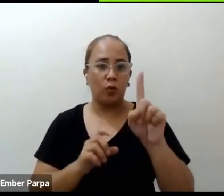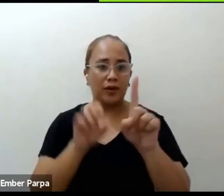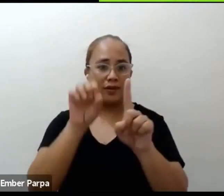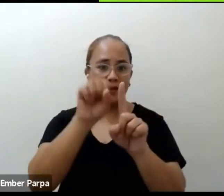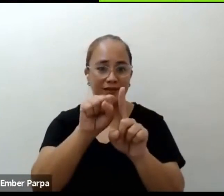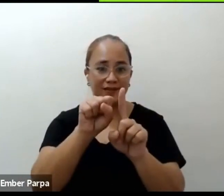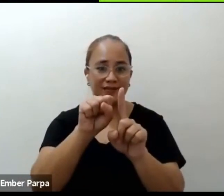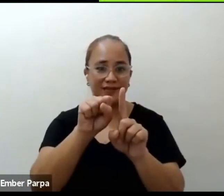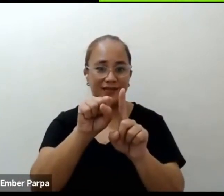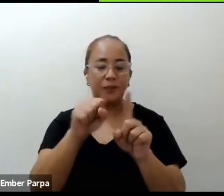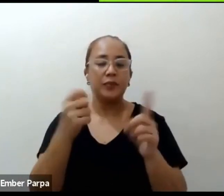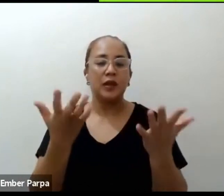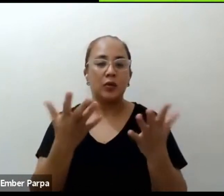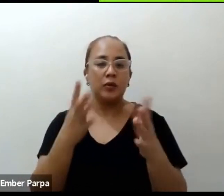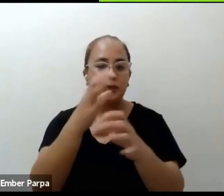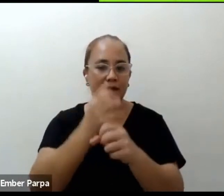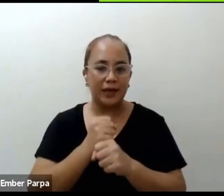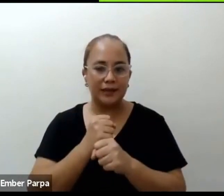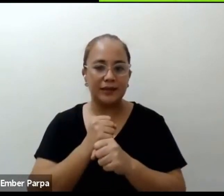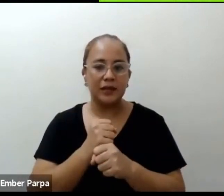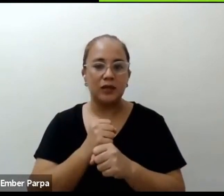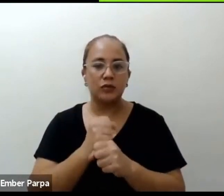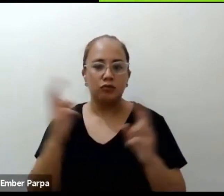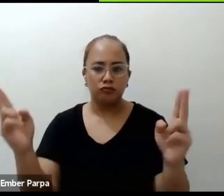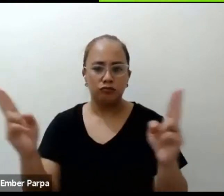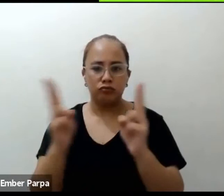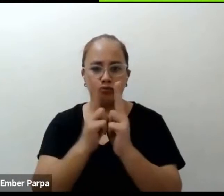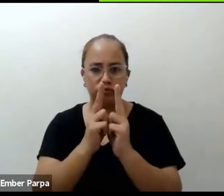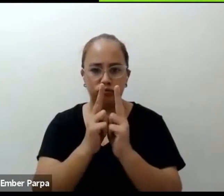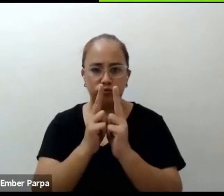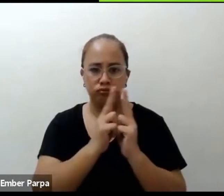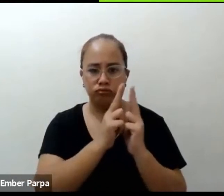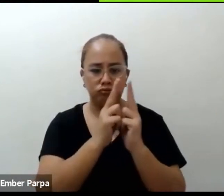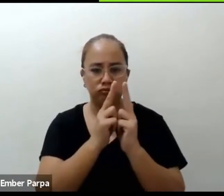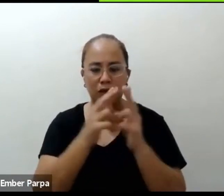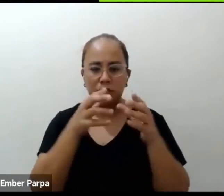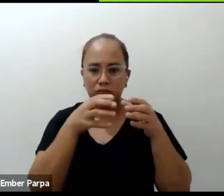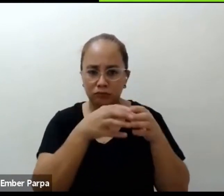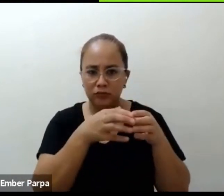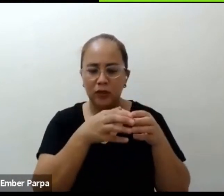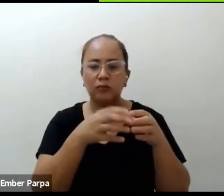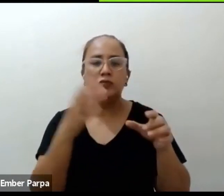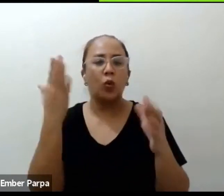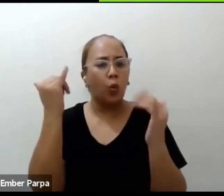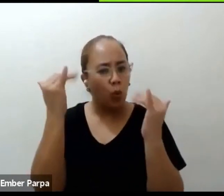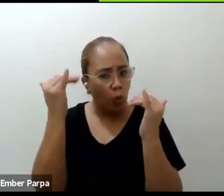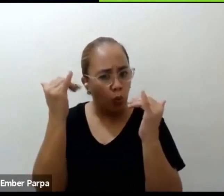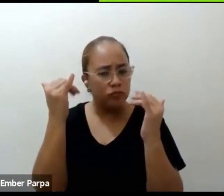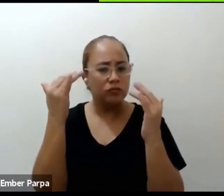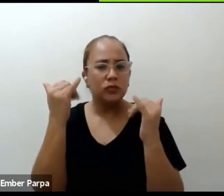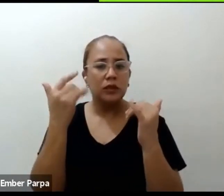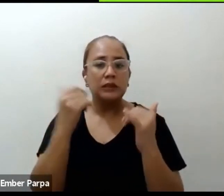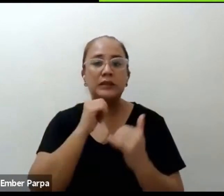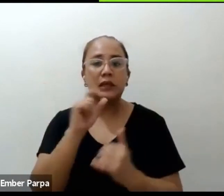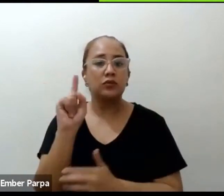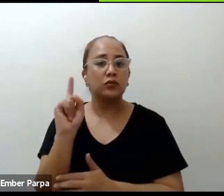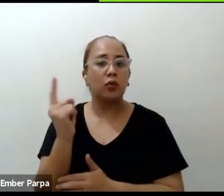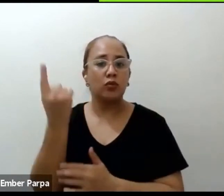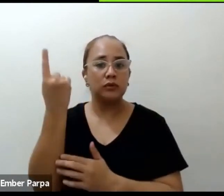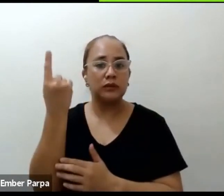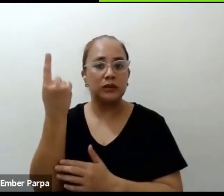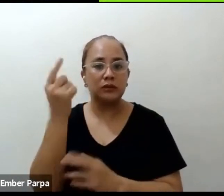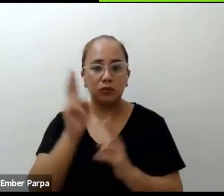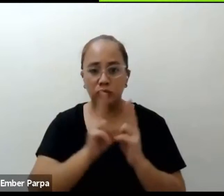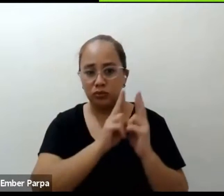ay kumukuha po ng isang unification ticket. At sana po, hindi lang po ito unification